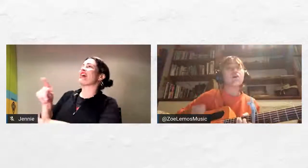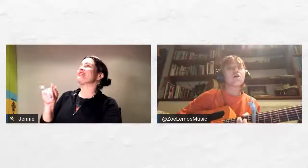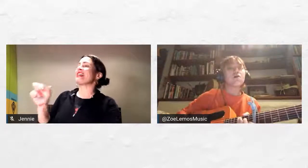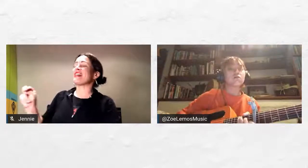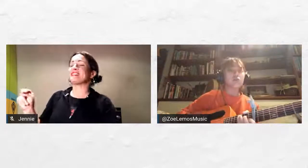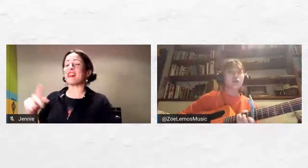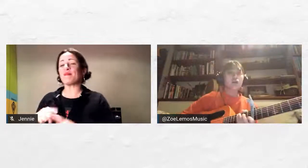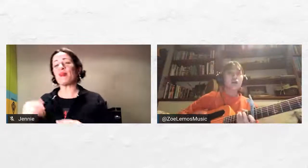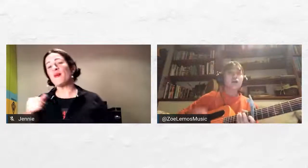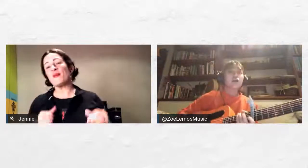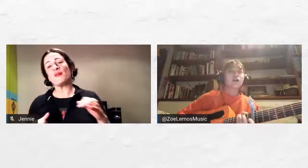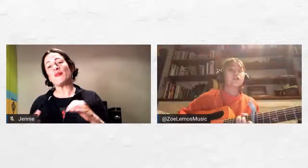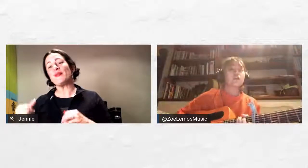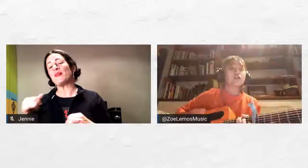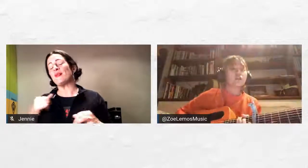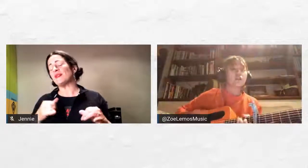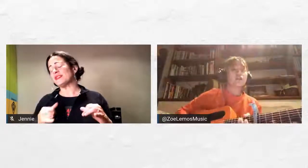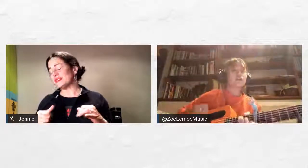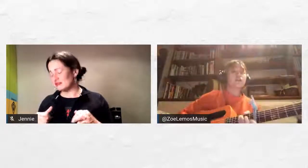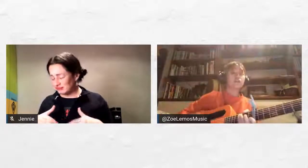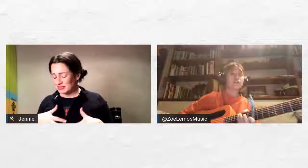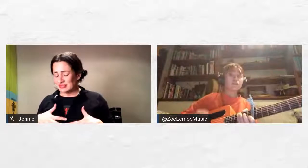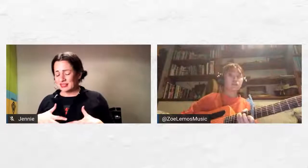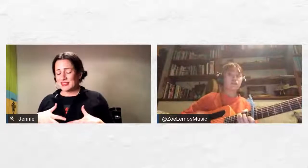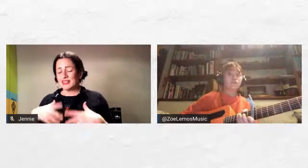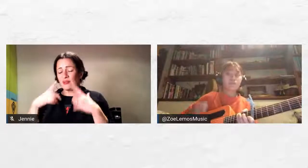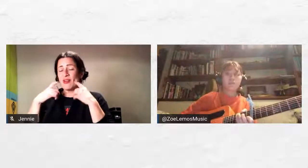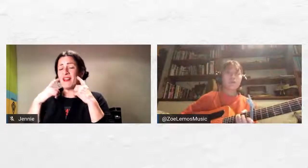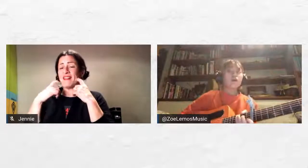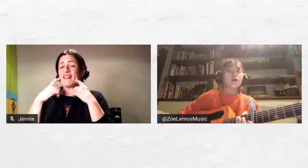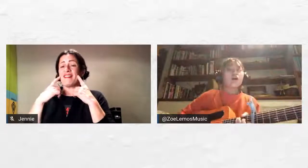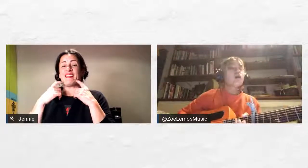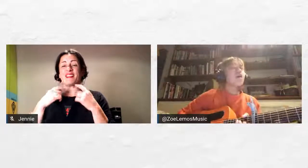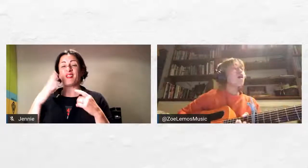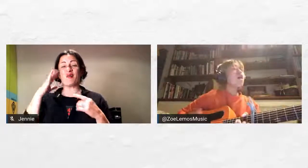me. Oh, in Tennessee.